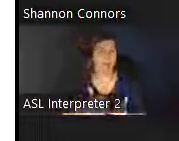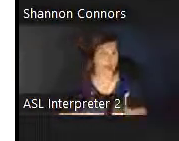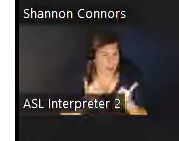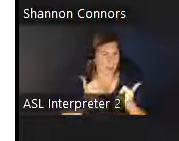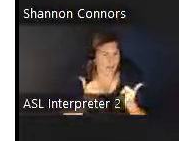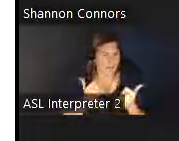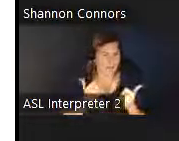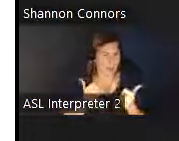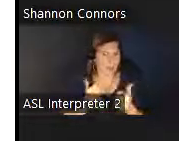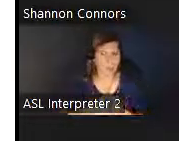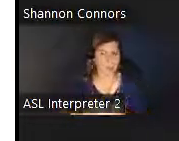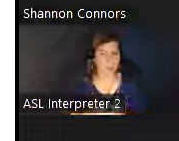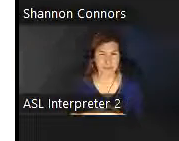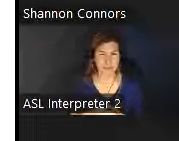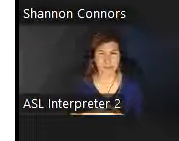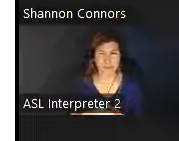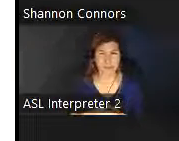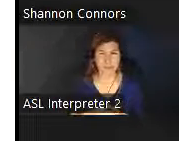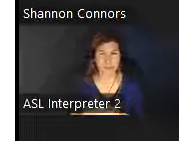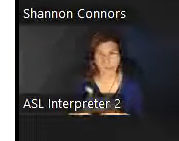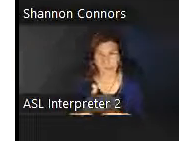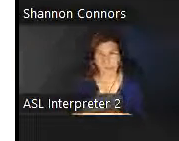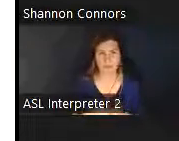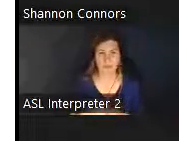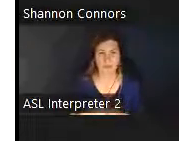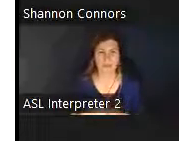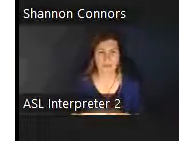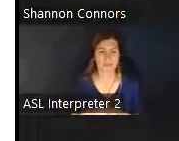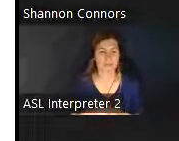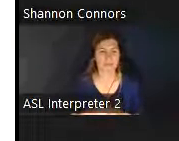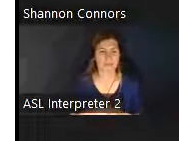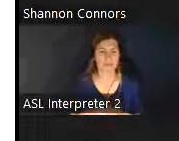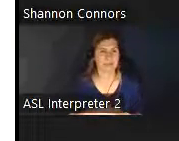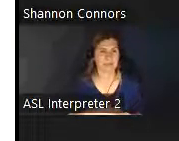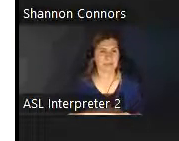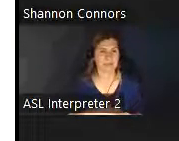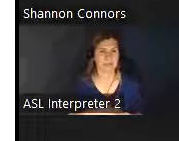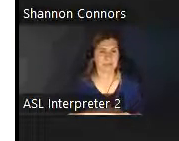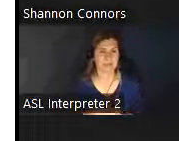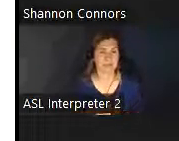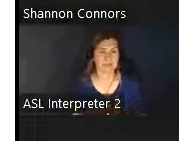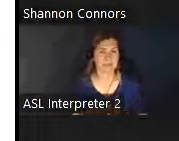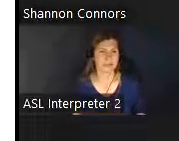So just showing a couple there, again, to give a flavor of the specificity.